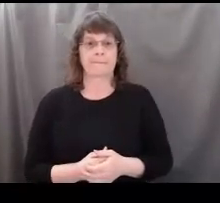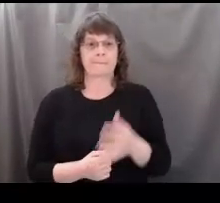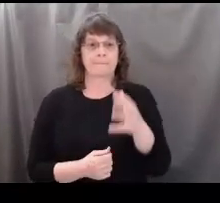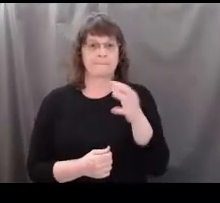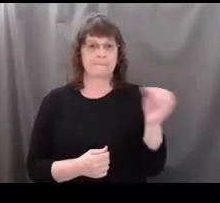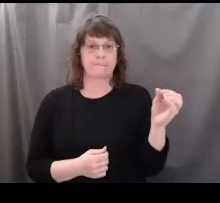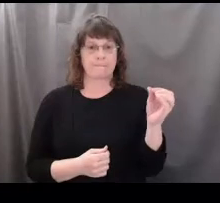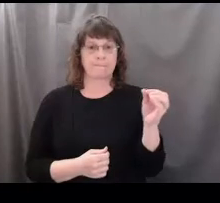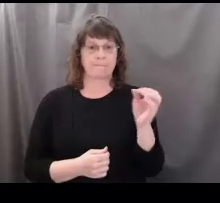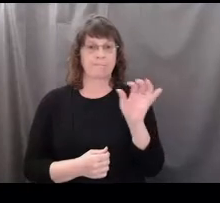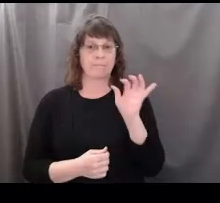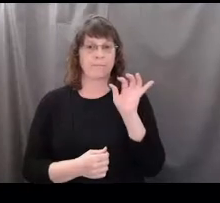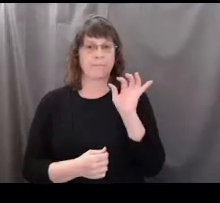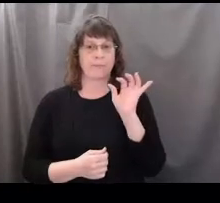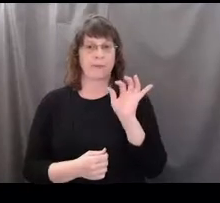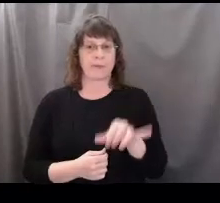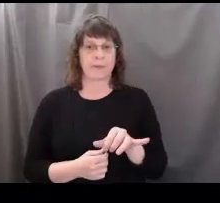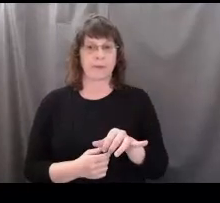And